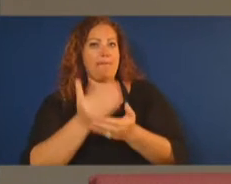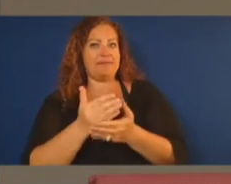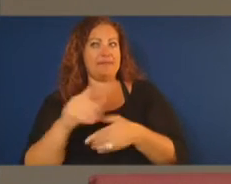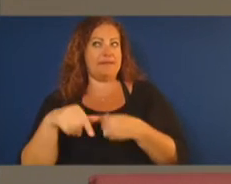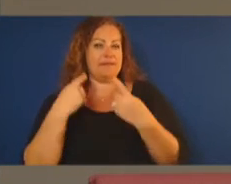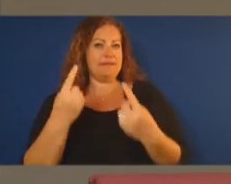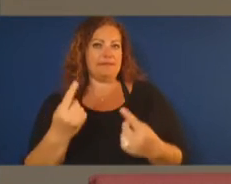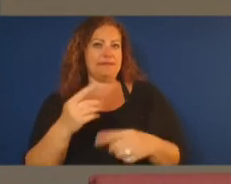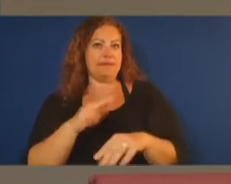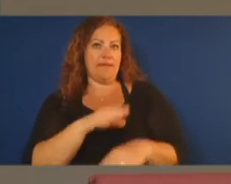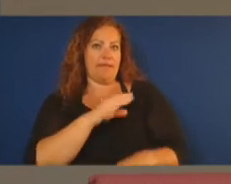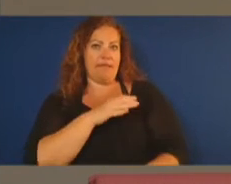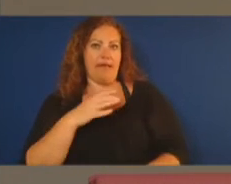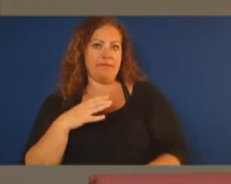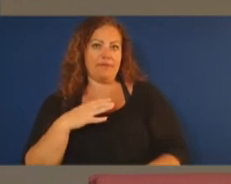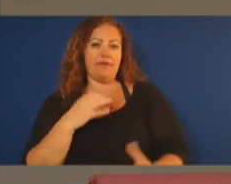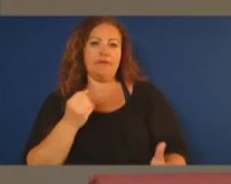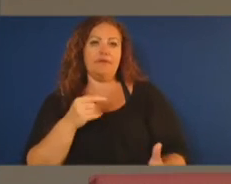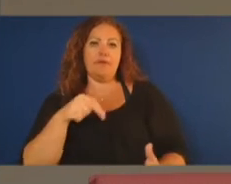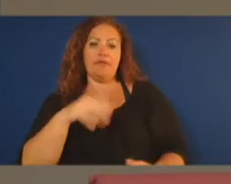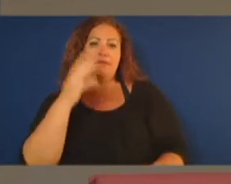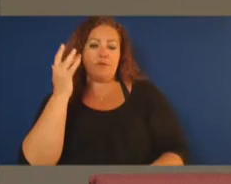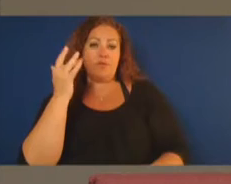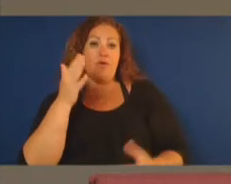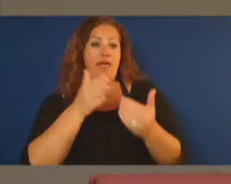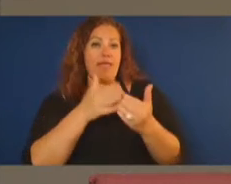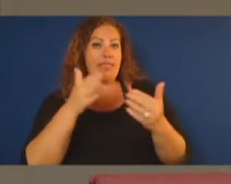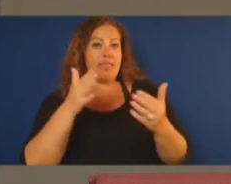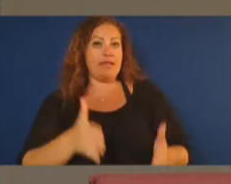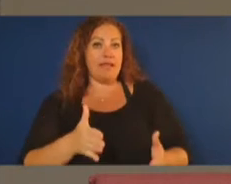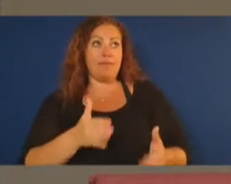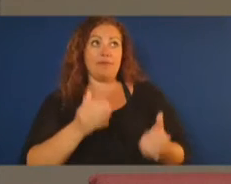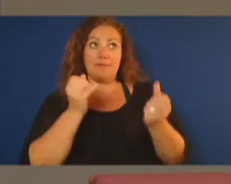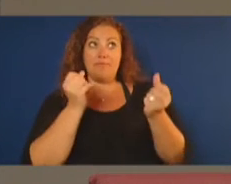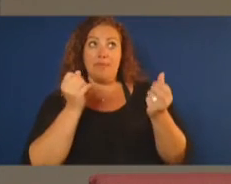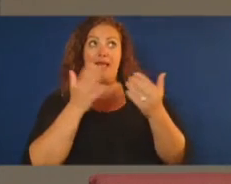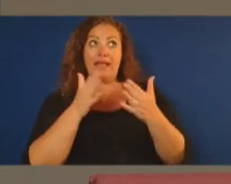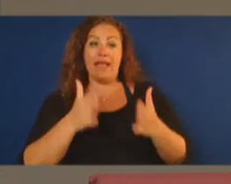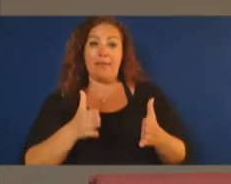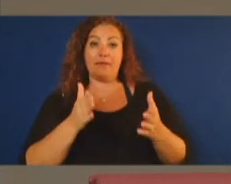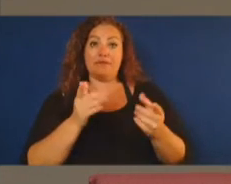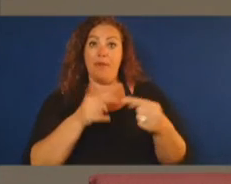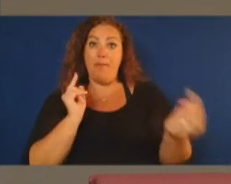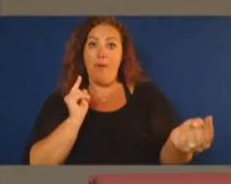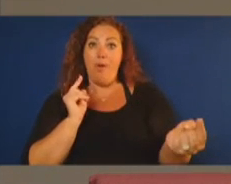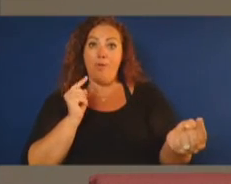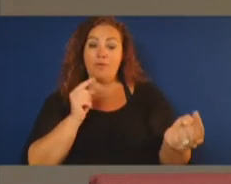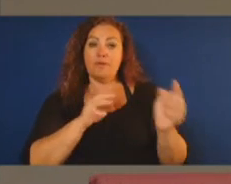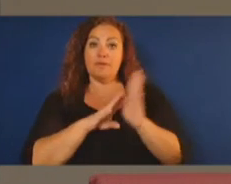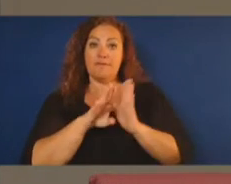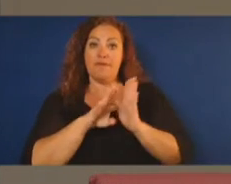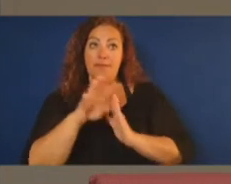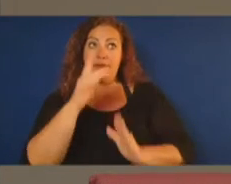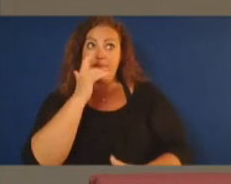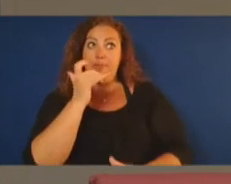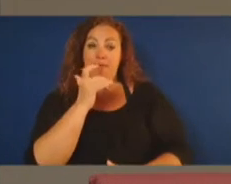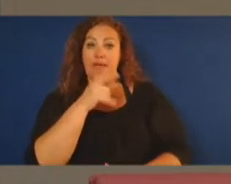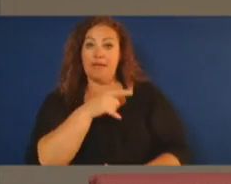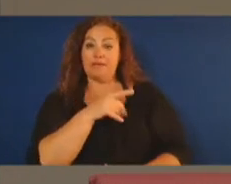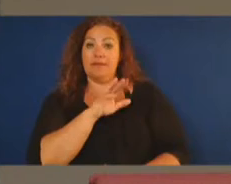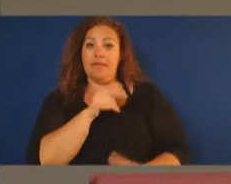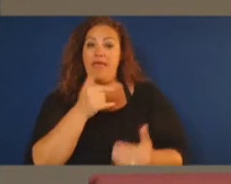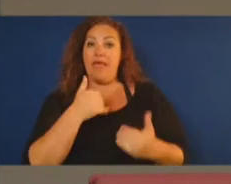Council so this is why the neighbors are many neighbors are opposed to uh development because there are outstanding